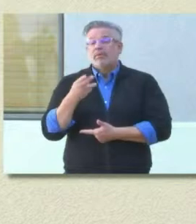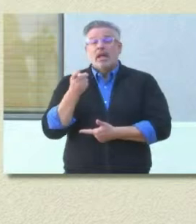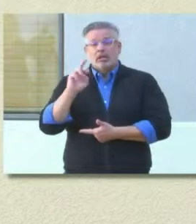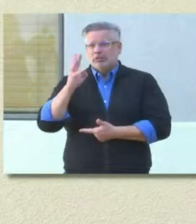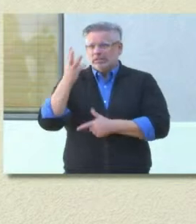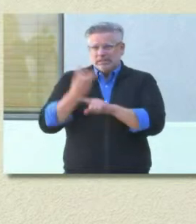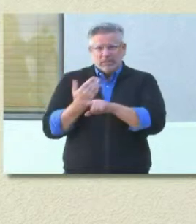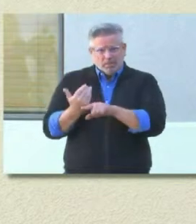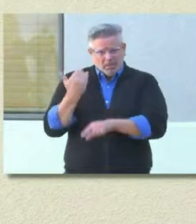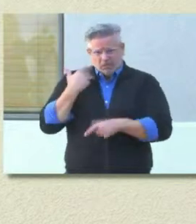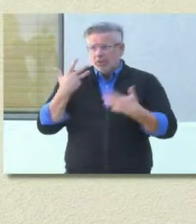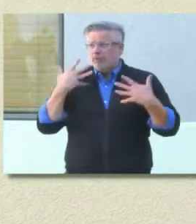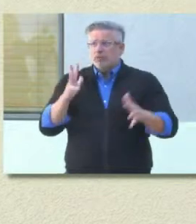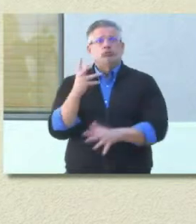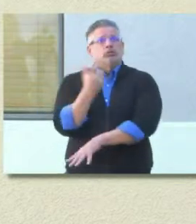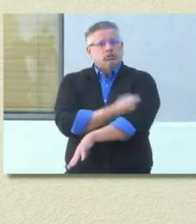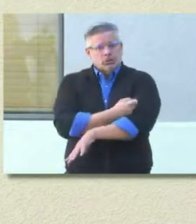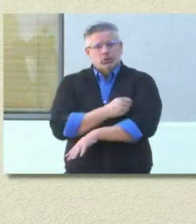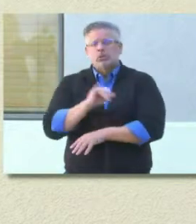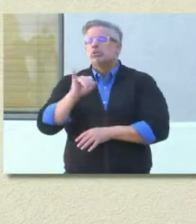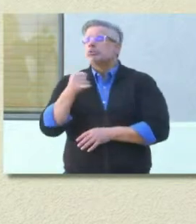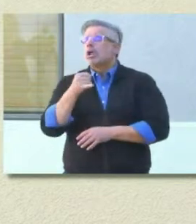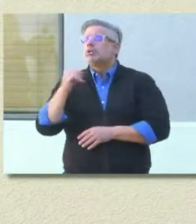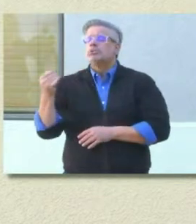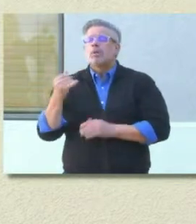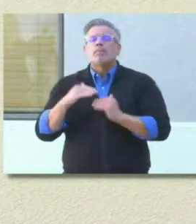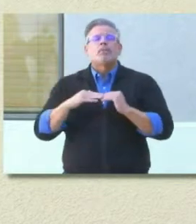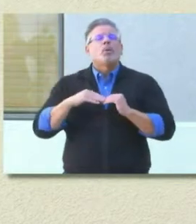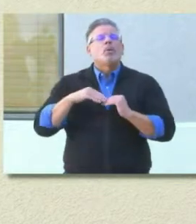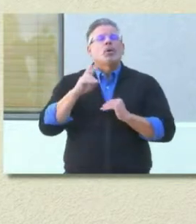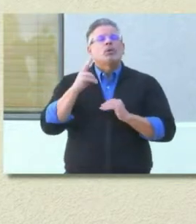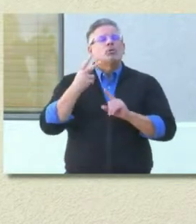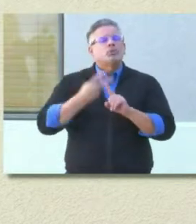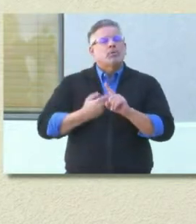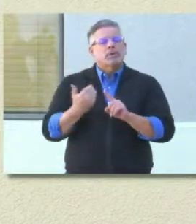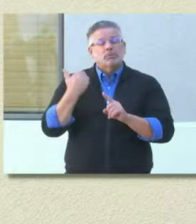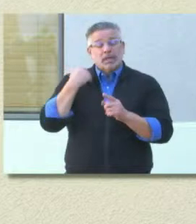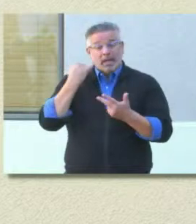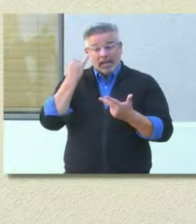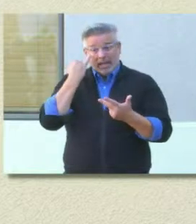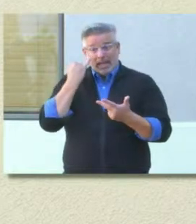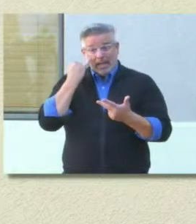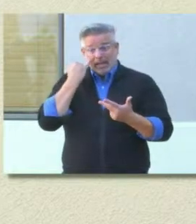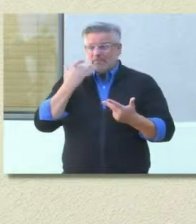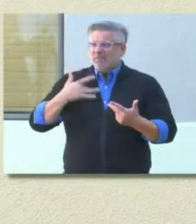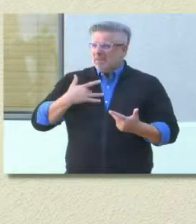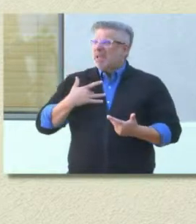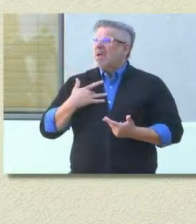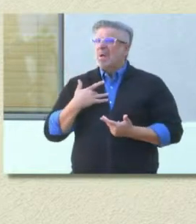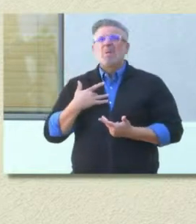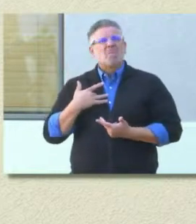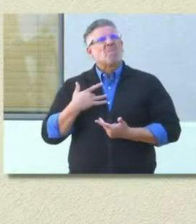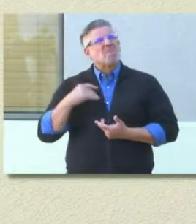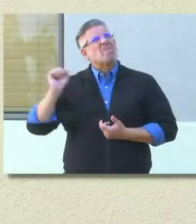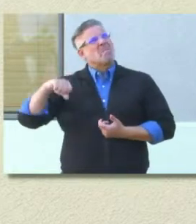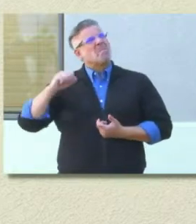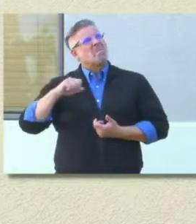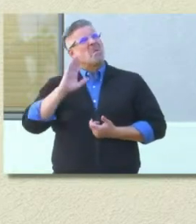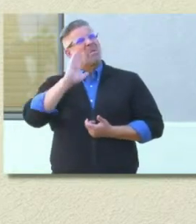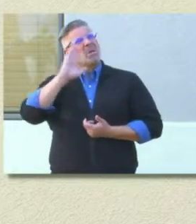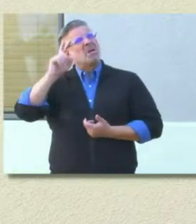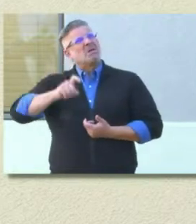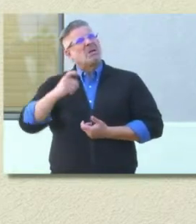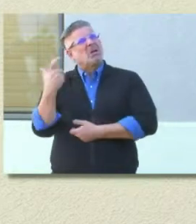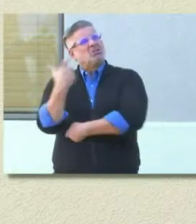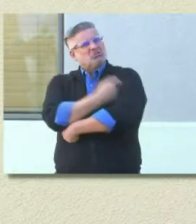months ago they completed it, Johnson & Johnson more than 2 months ago, that if you think you will benefit from getting a booster shot,